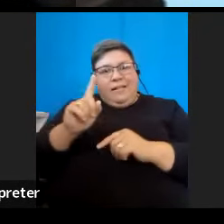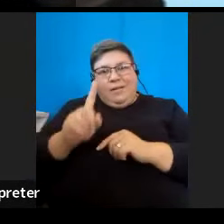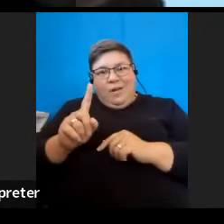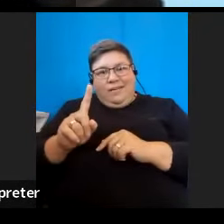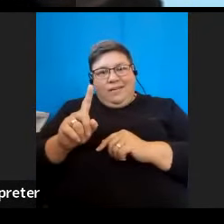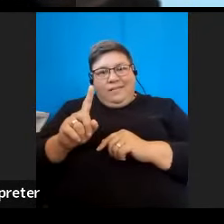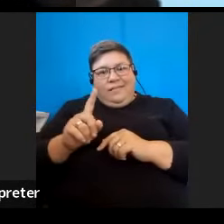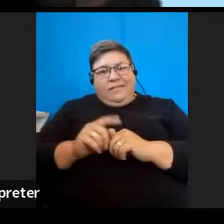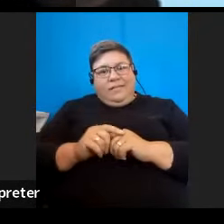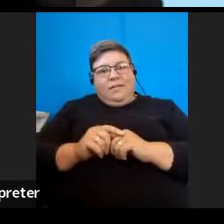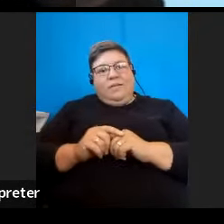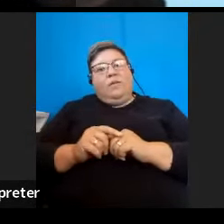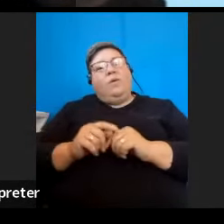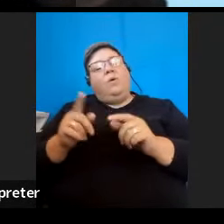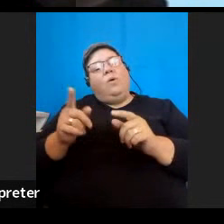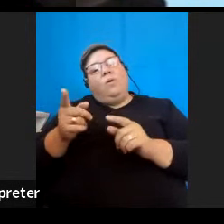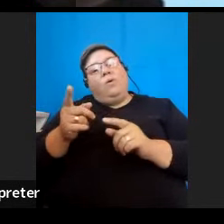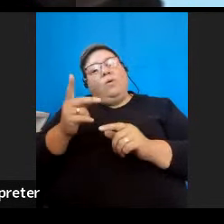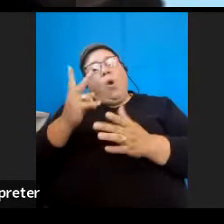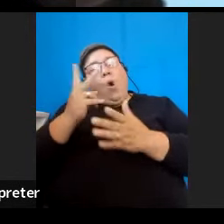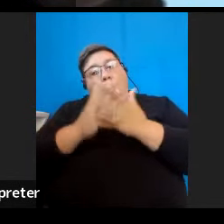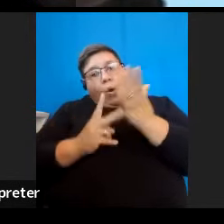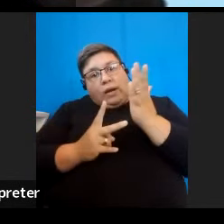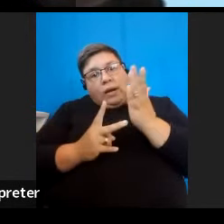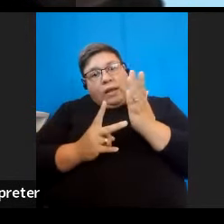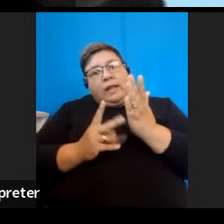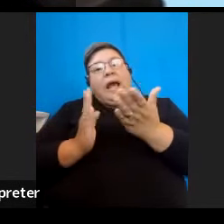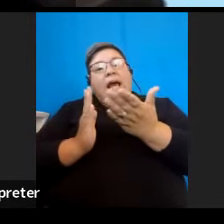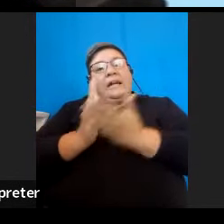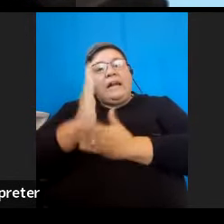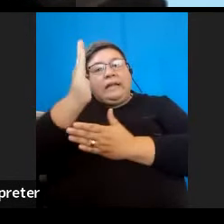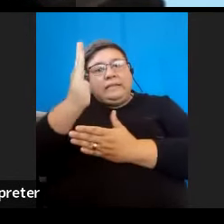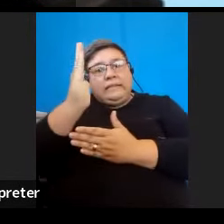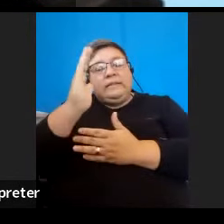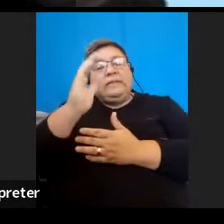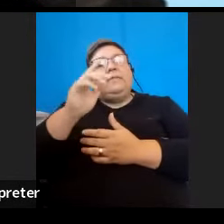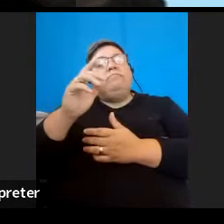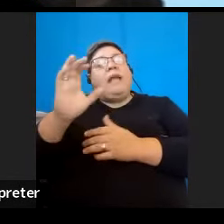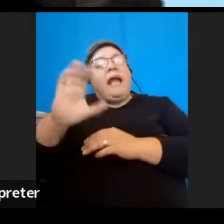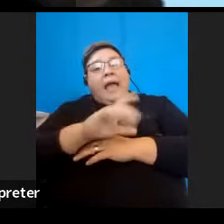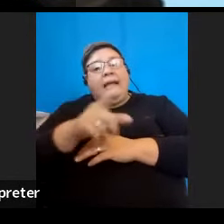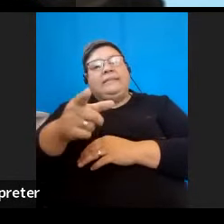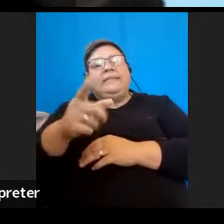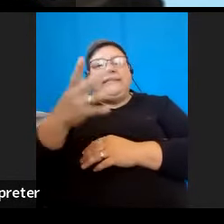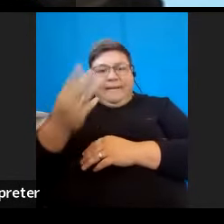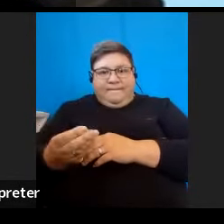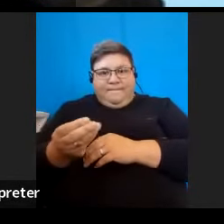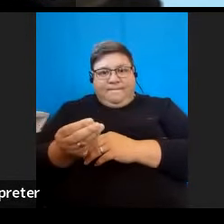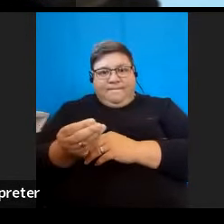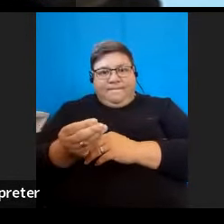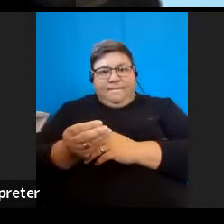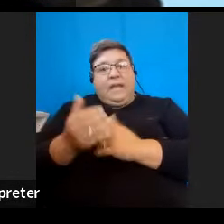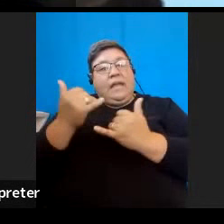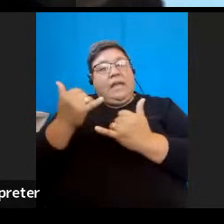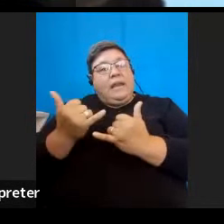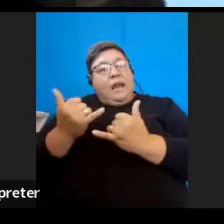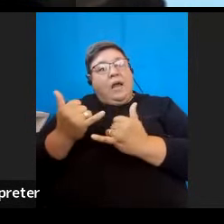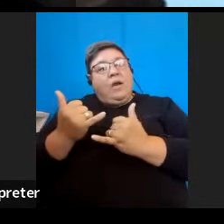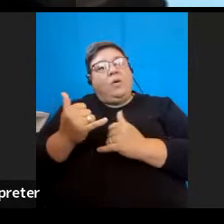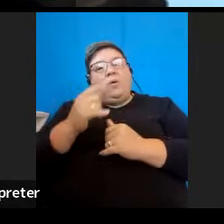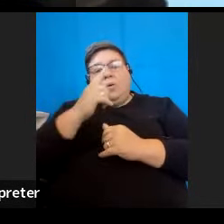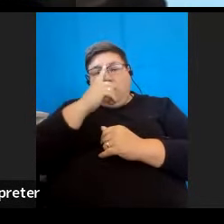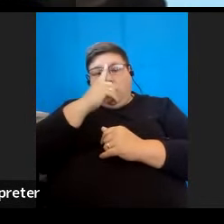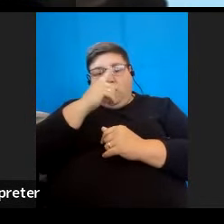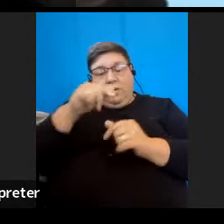There was only rights that clients had. Now it's different to the